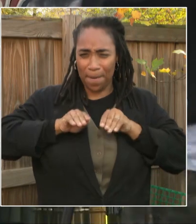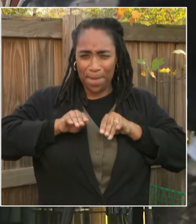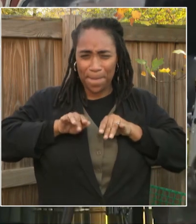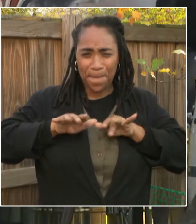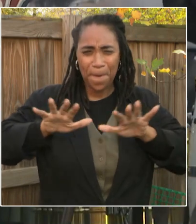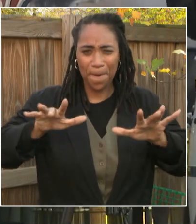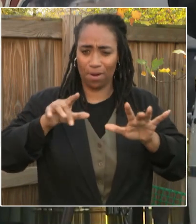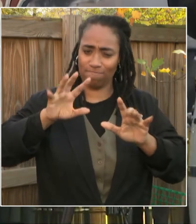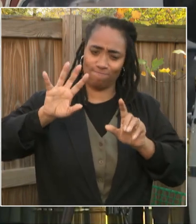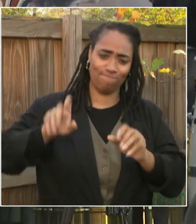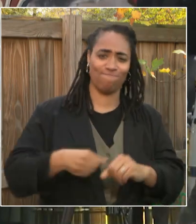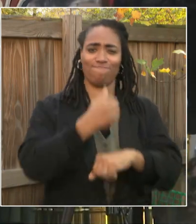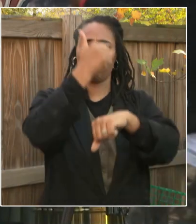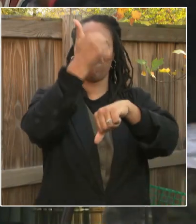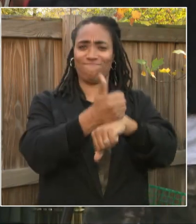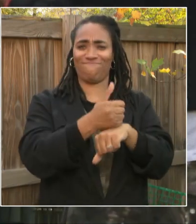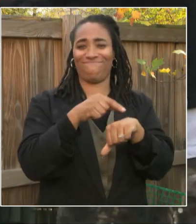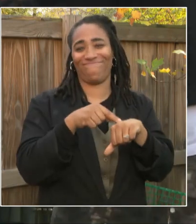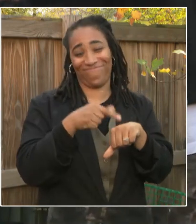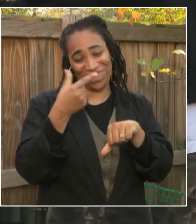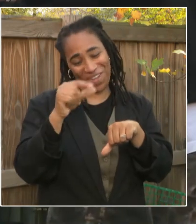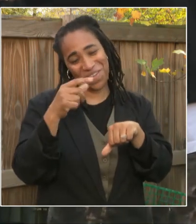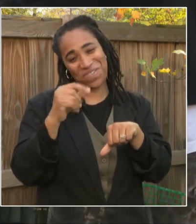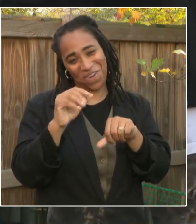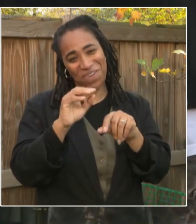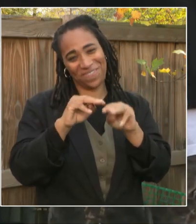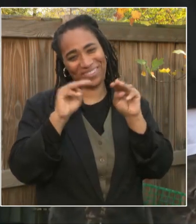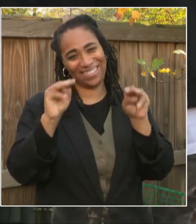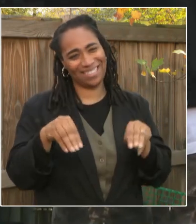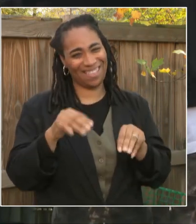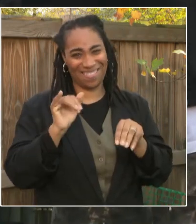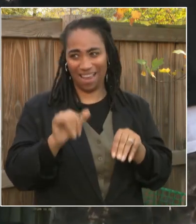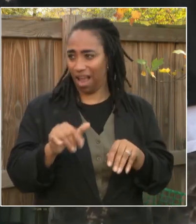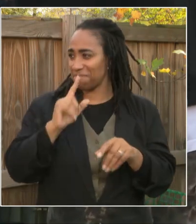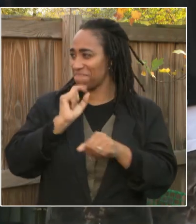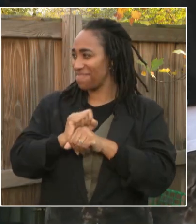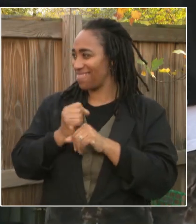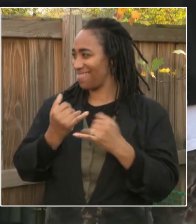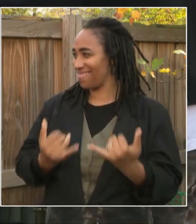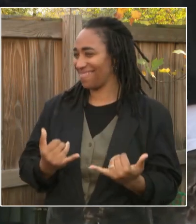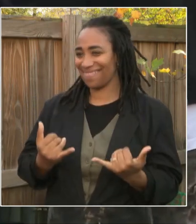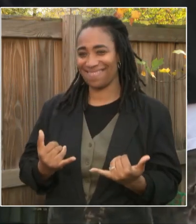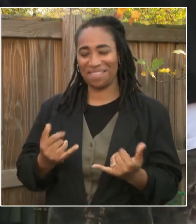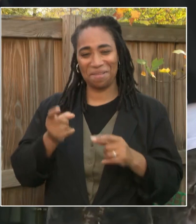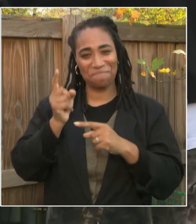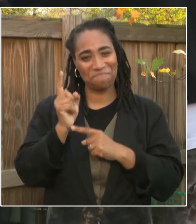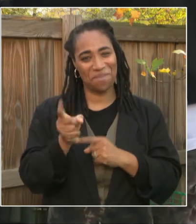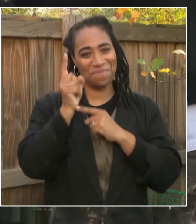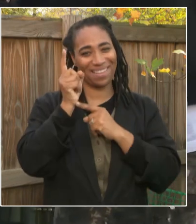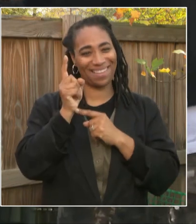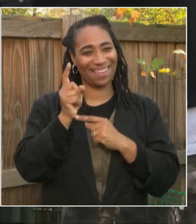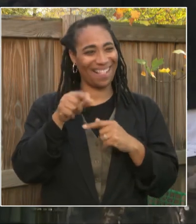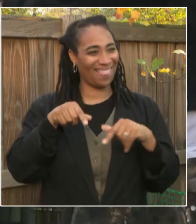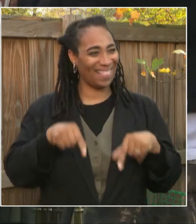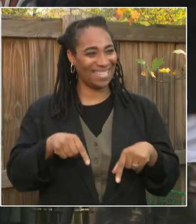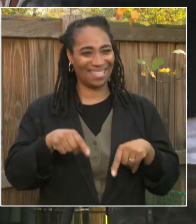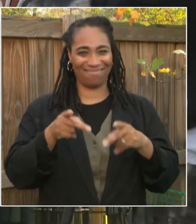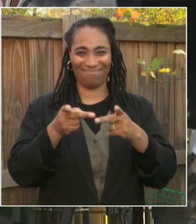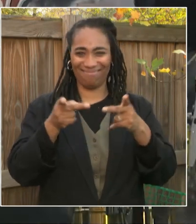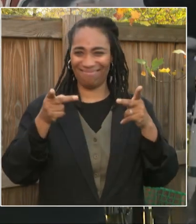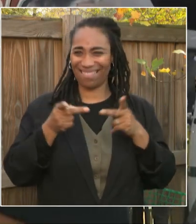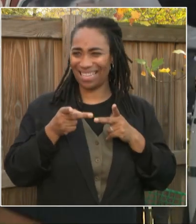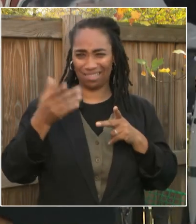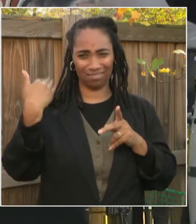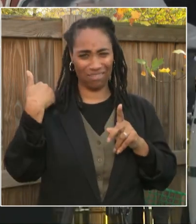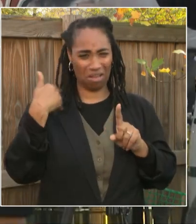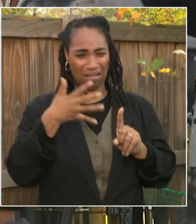our city and have brought us to this moment. You have transformed this building into a beacon of pride for our city,